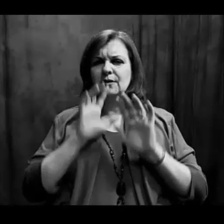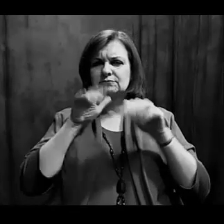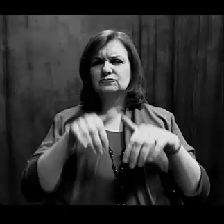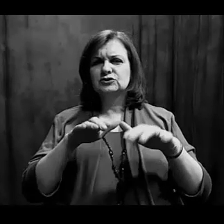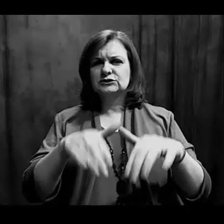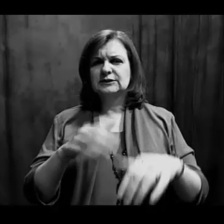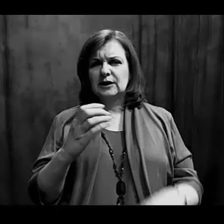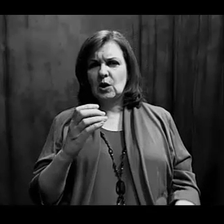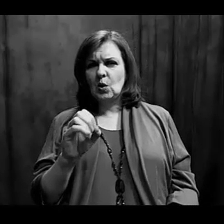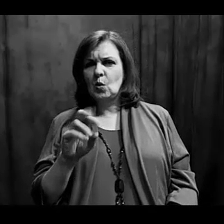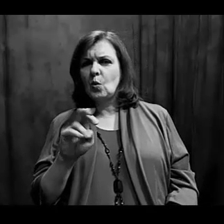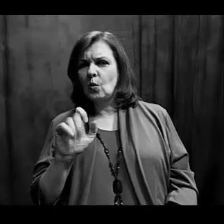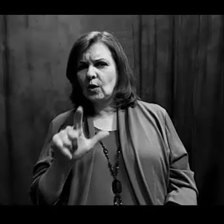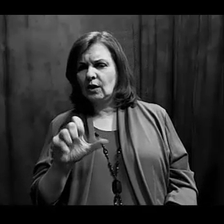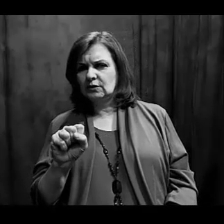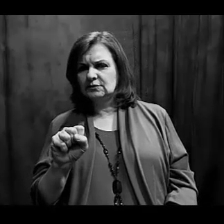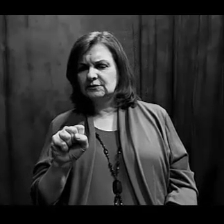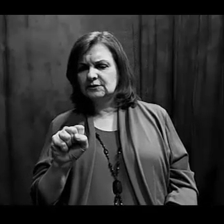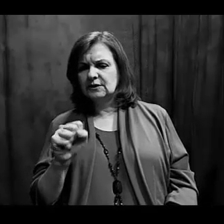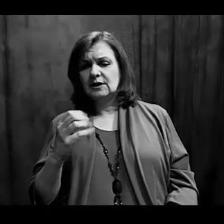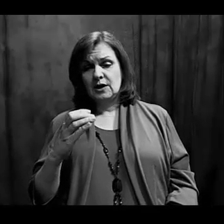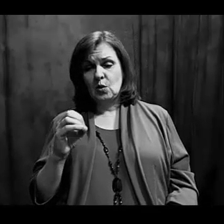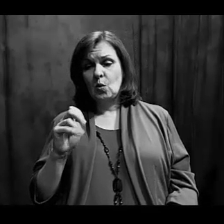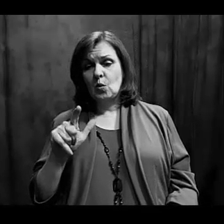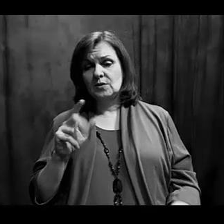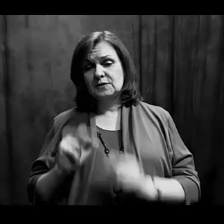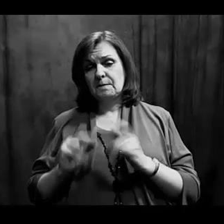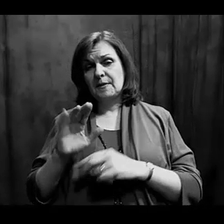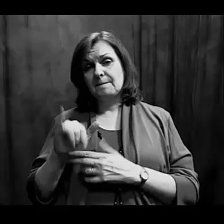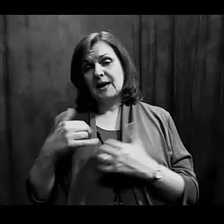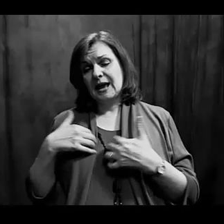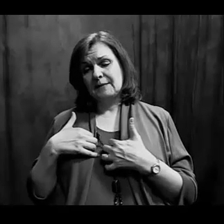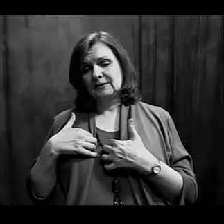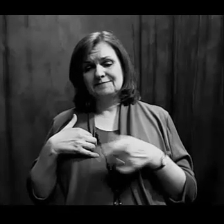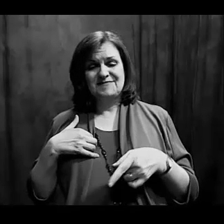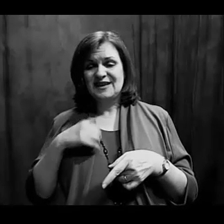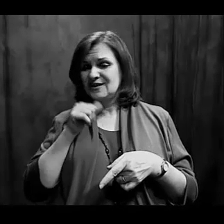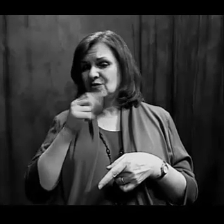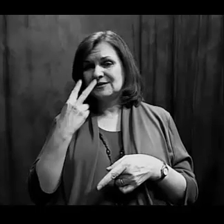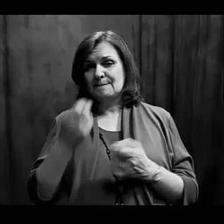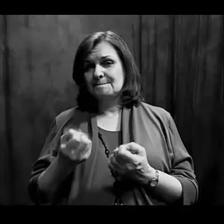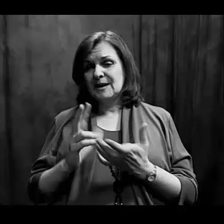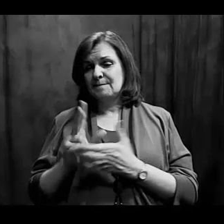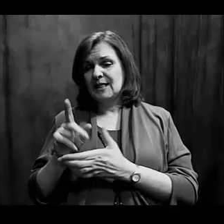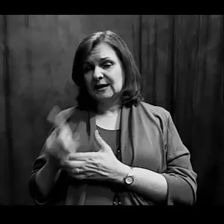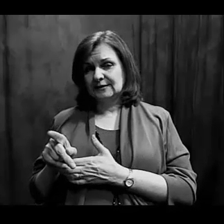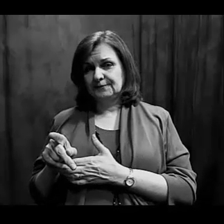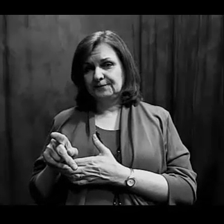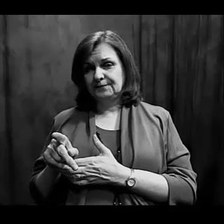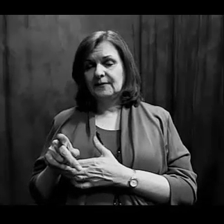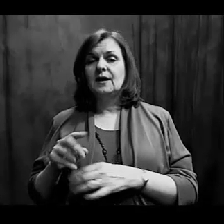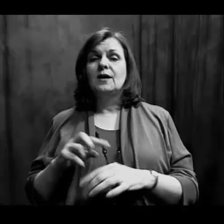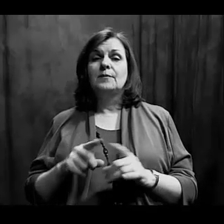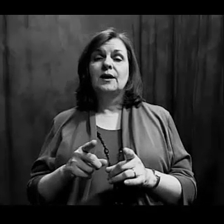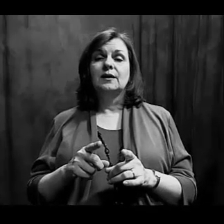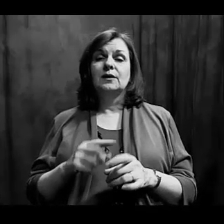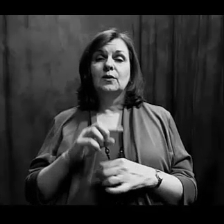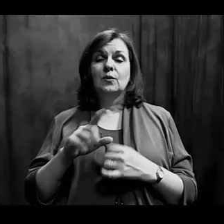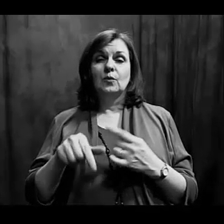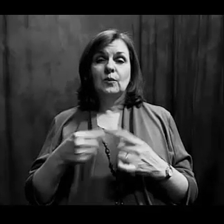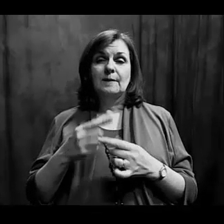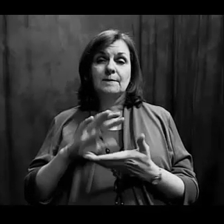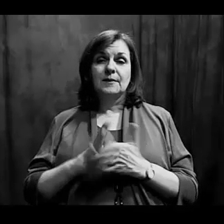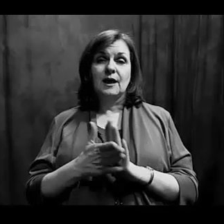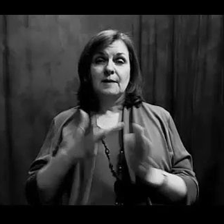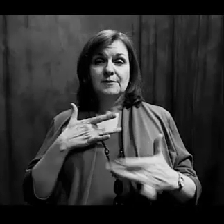We've talked about corals and how they're built by animals. And in those systems, we would see very few plants, and the animals